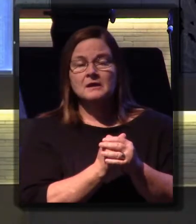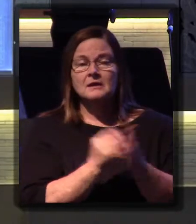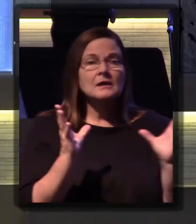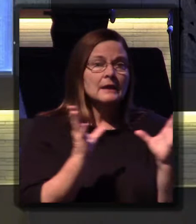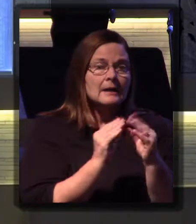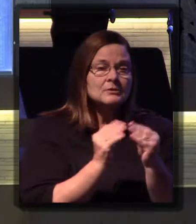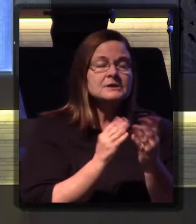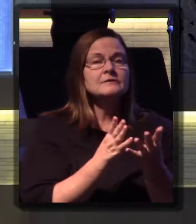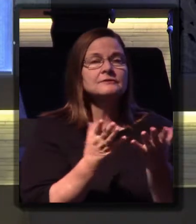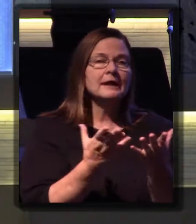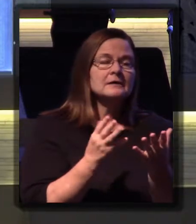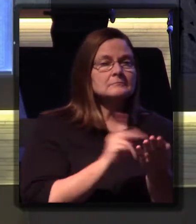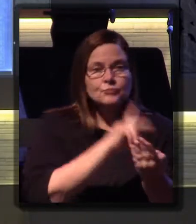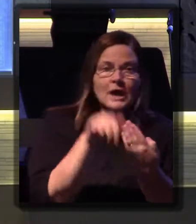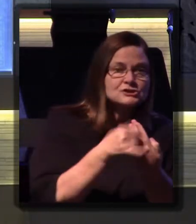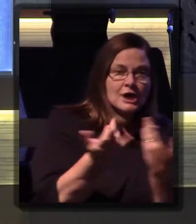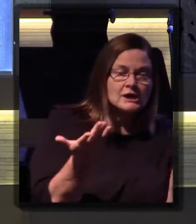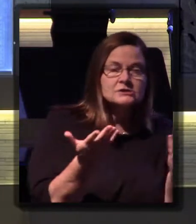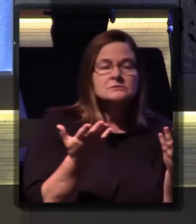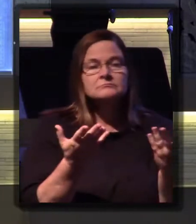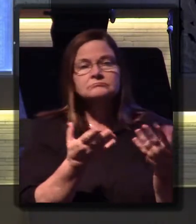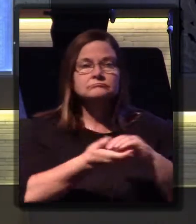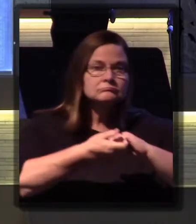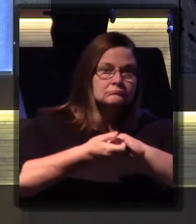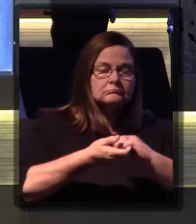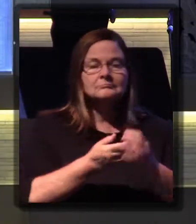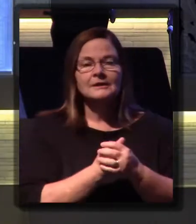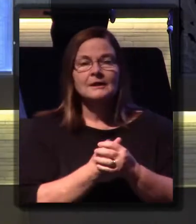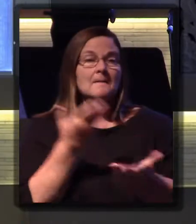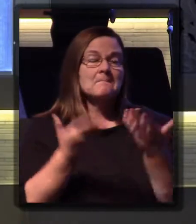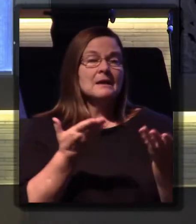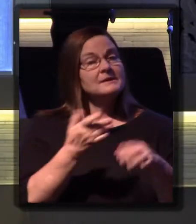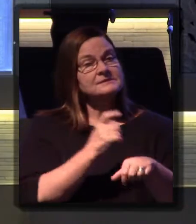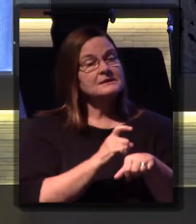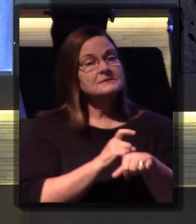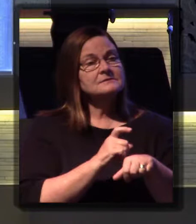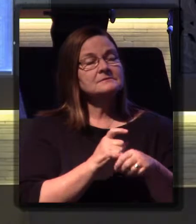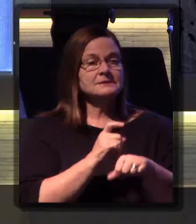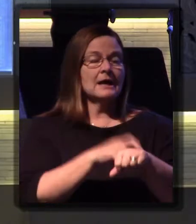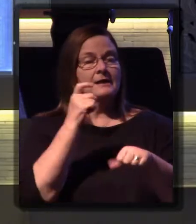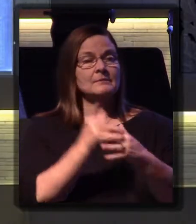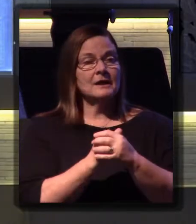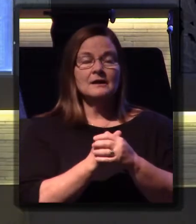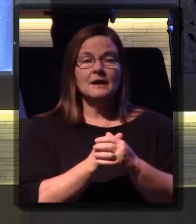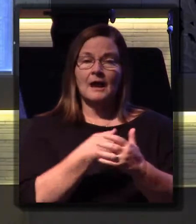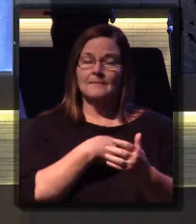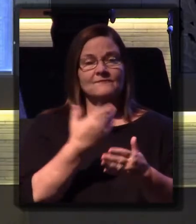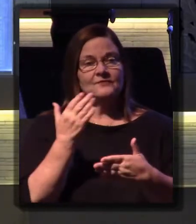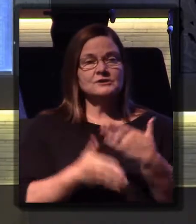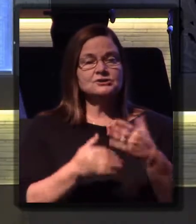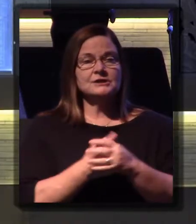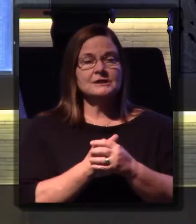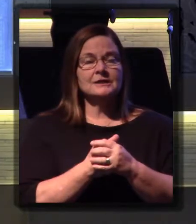some collaborative project that they're going to ask me to participate in. Or, you know, one could dream that,